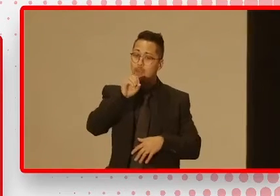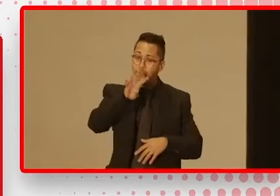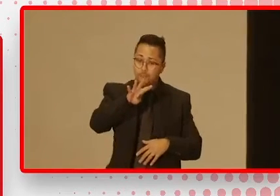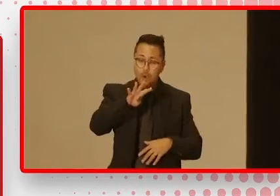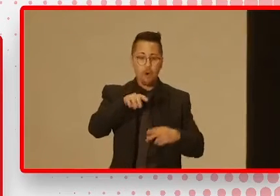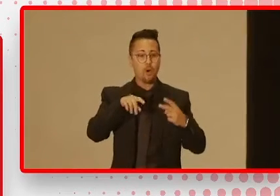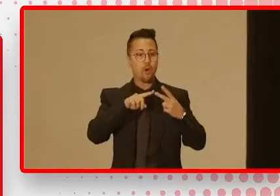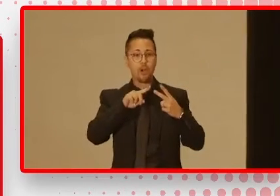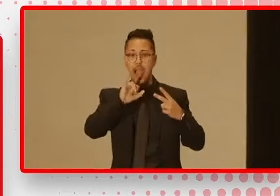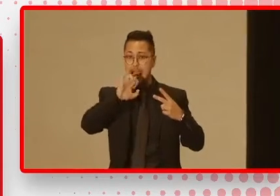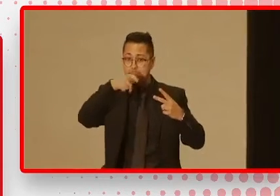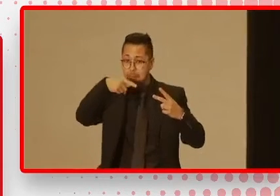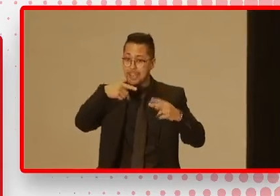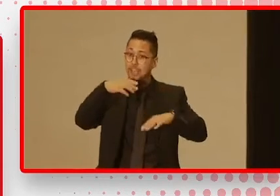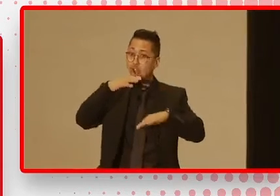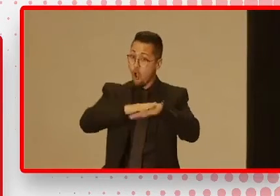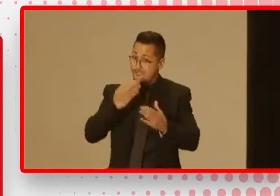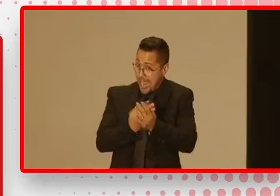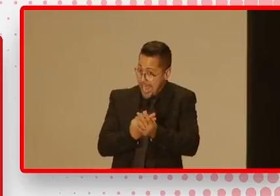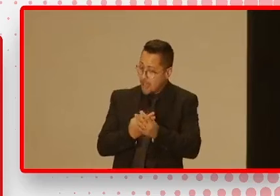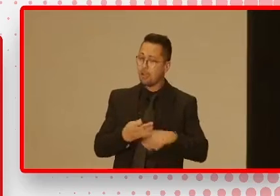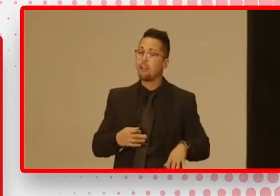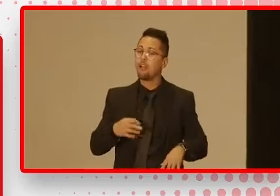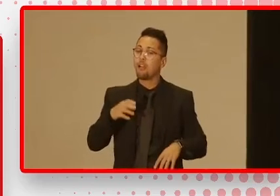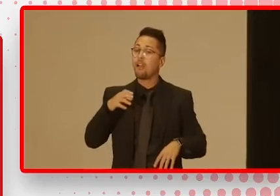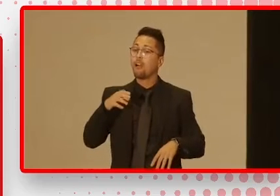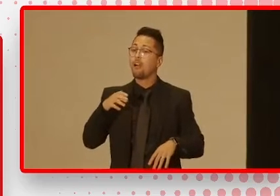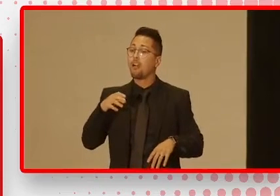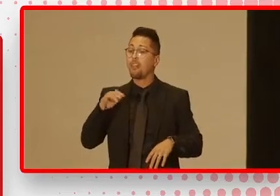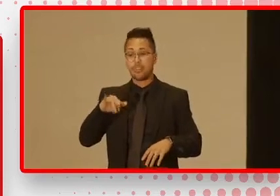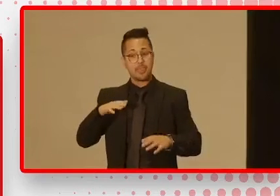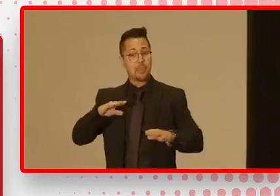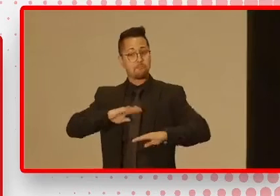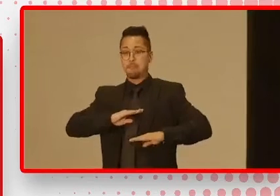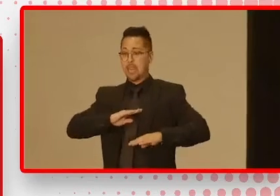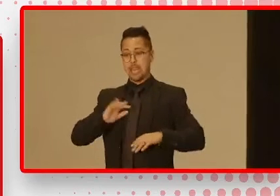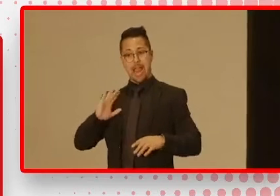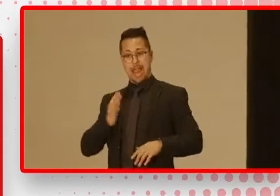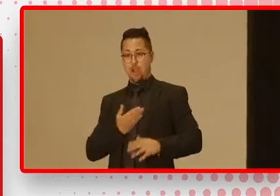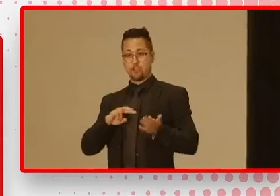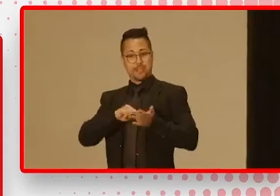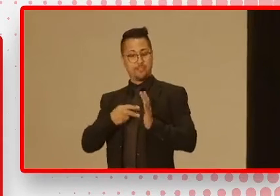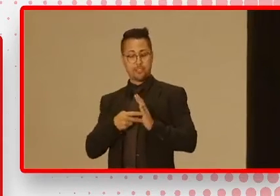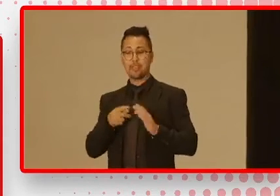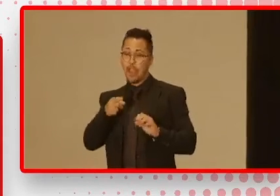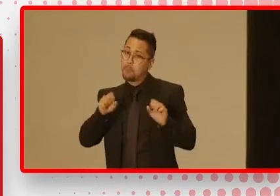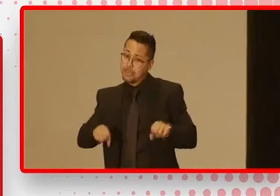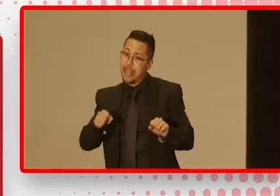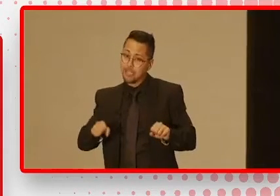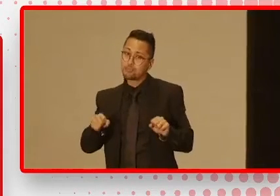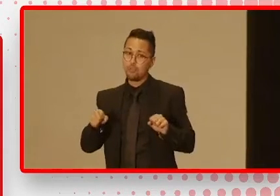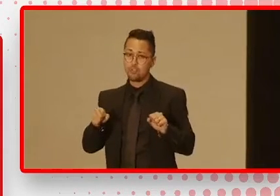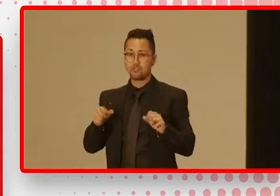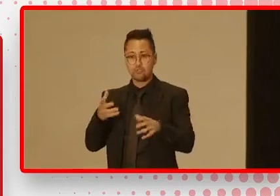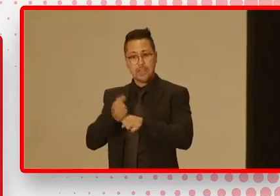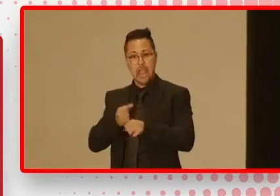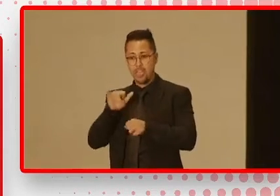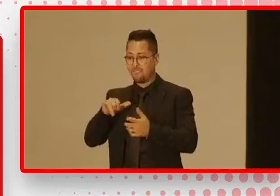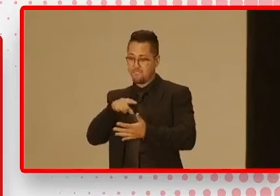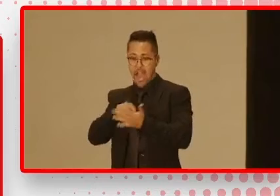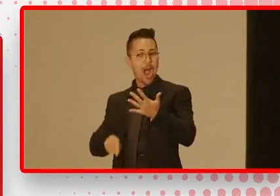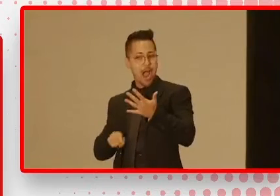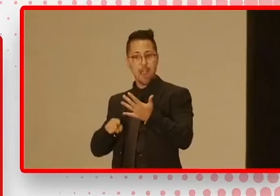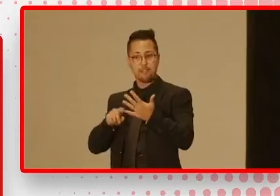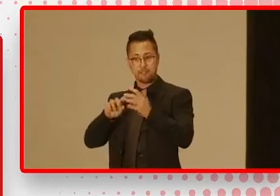IEP on file, then they meet the definition of a student with a disability, and they would be potentially eligible to receive those 5 core